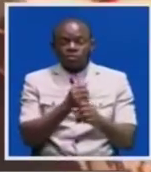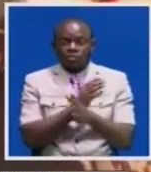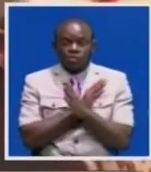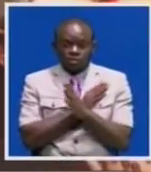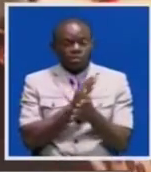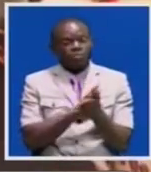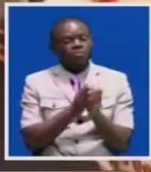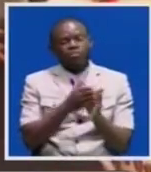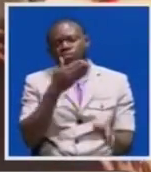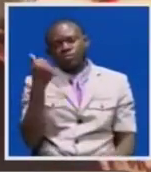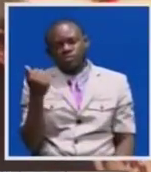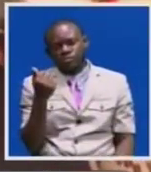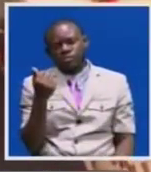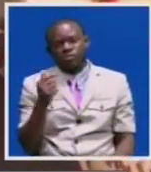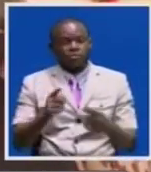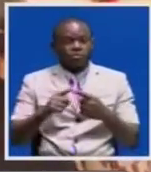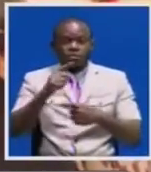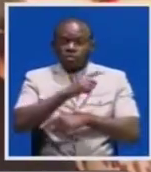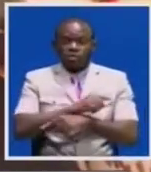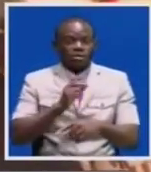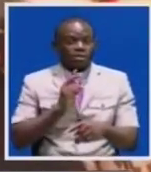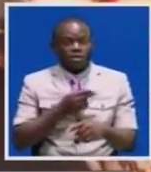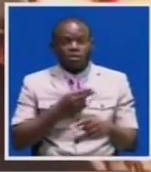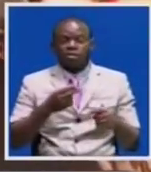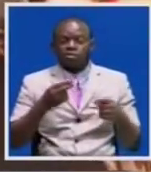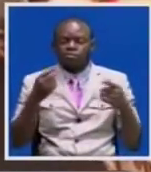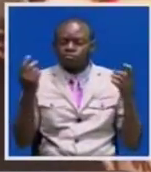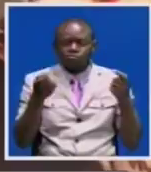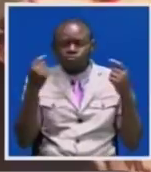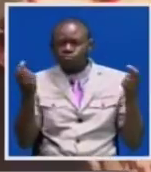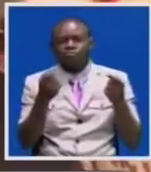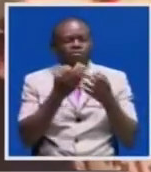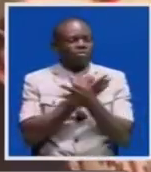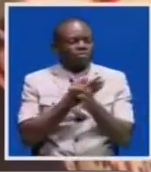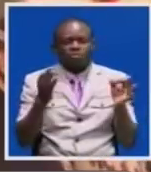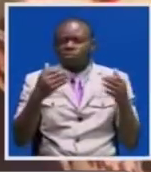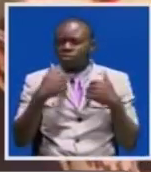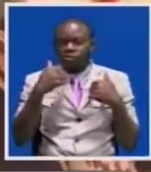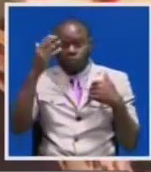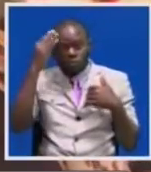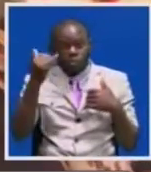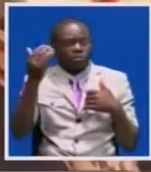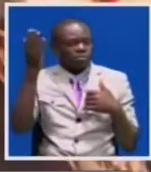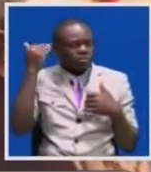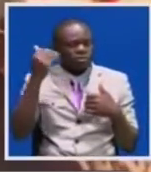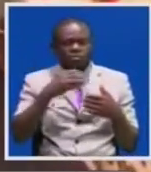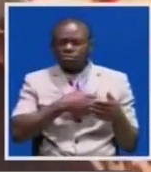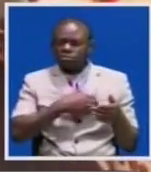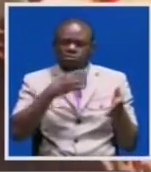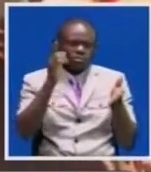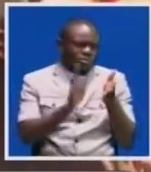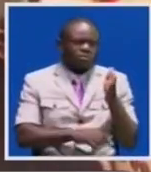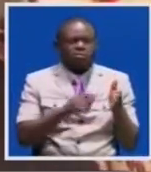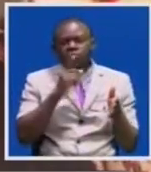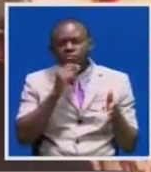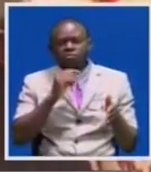our freedom today because of our gallant men and women who fought for it. There is something that we should